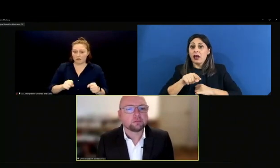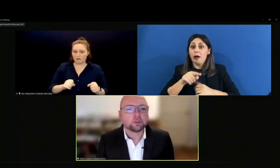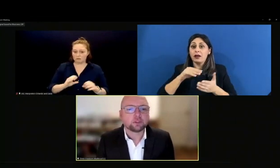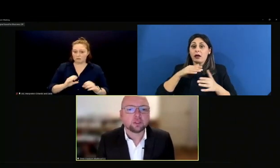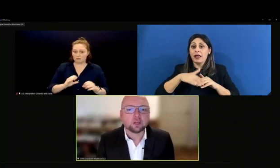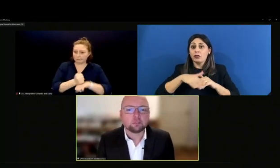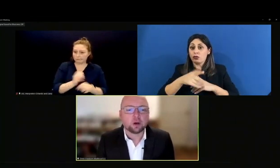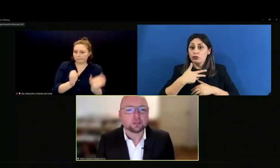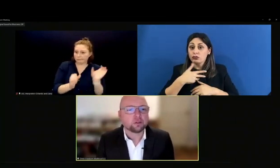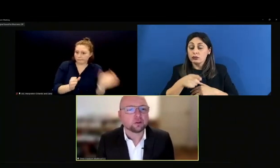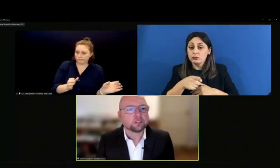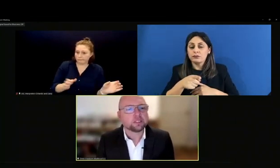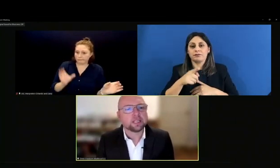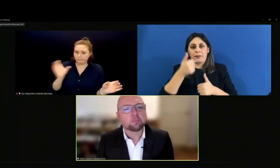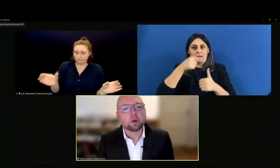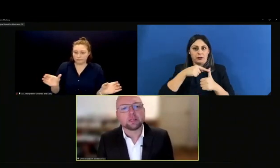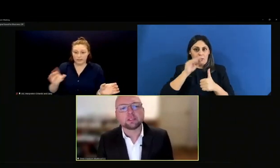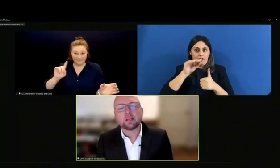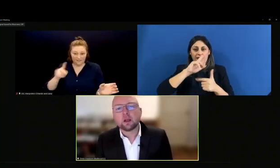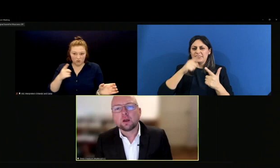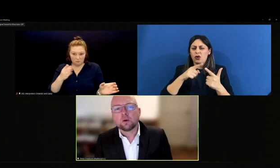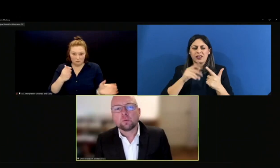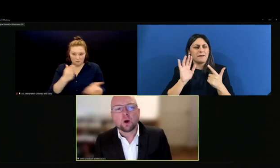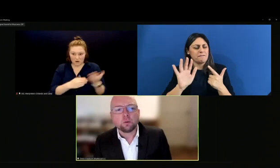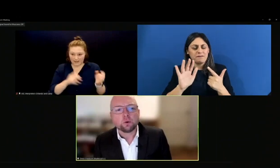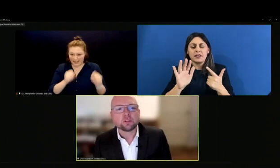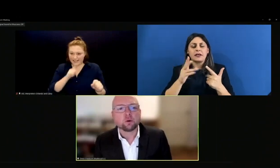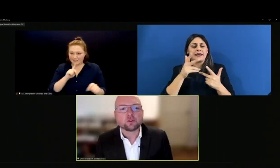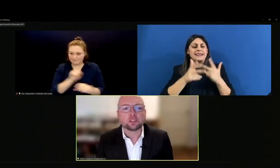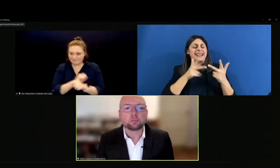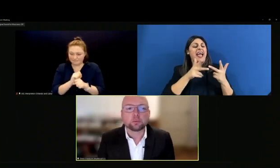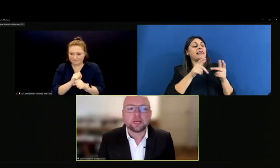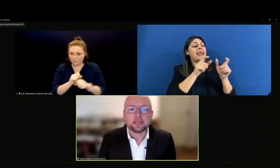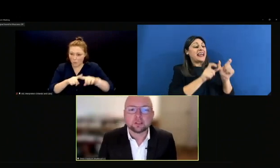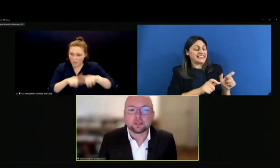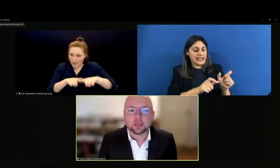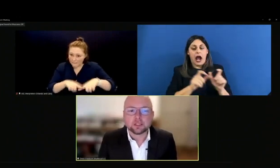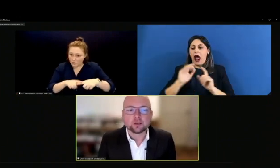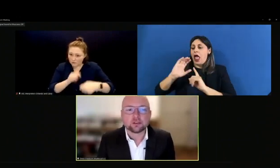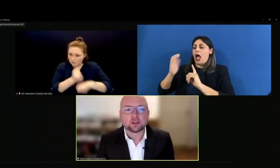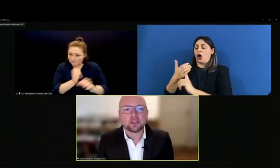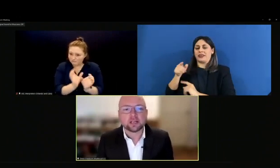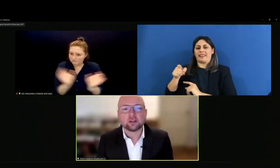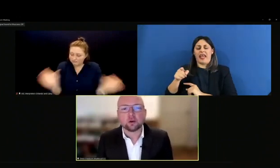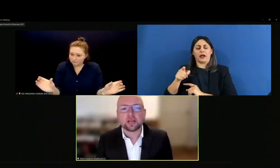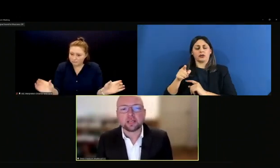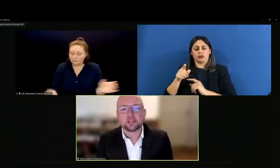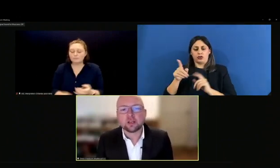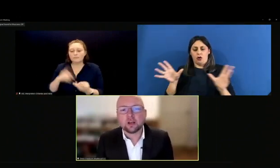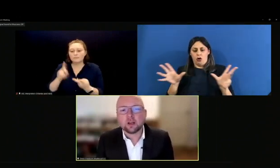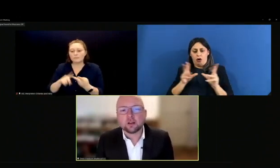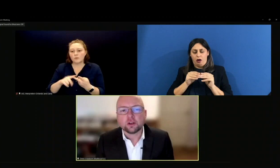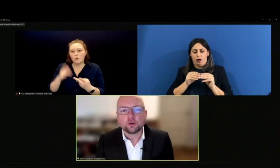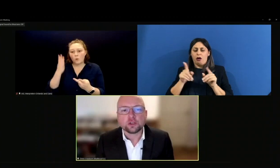That's the first part of the question. The second part is, why would this contrast between lexical signs and constructed action go